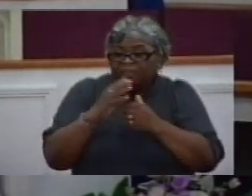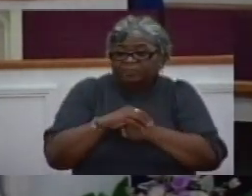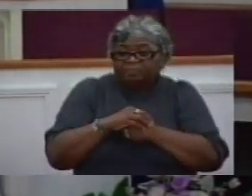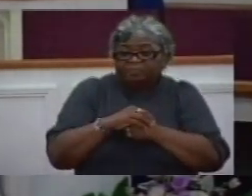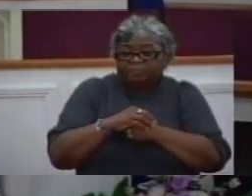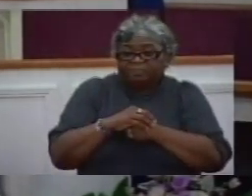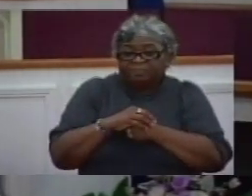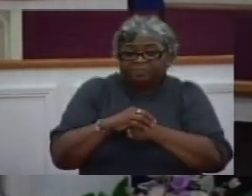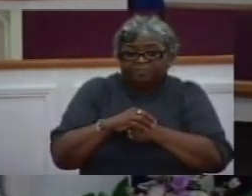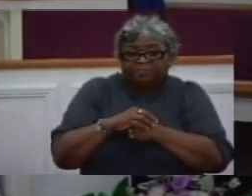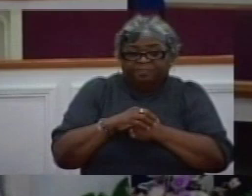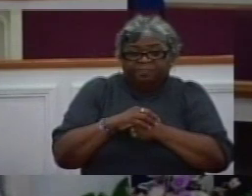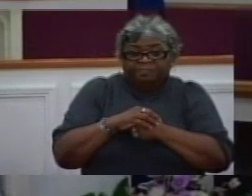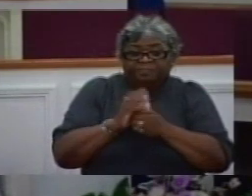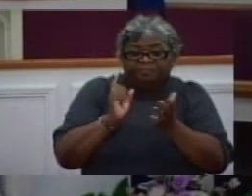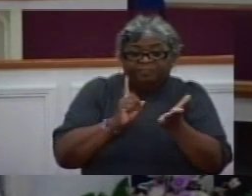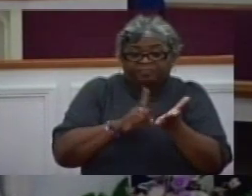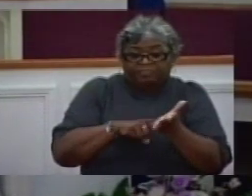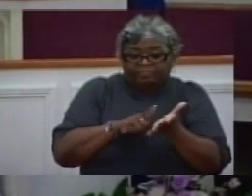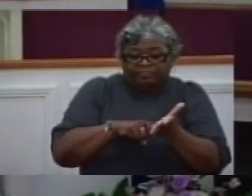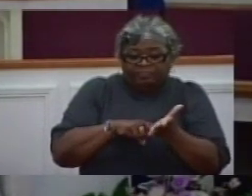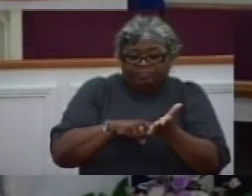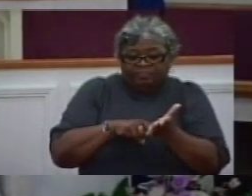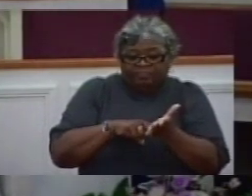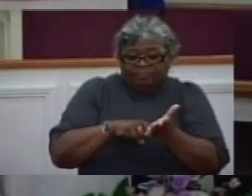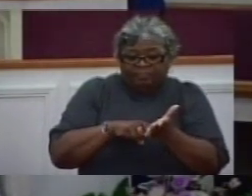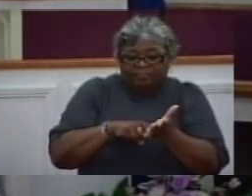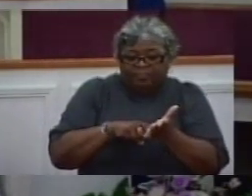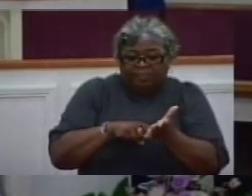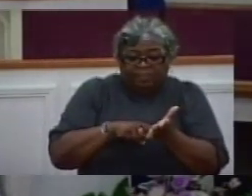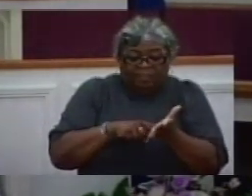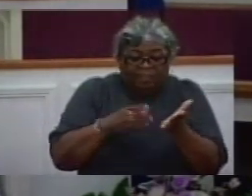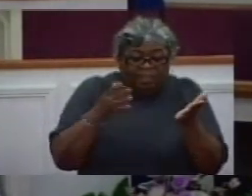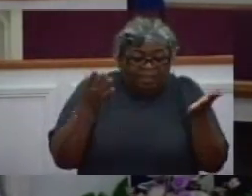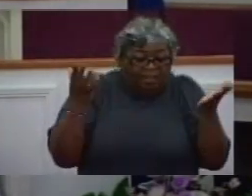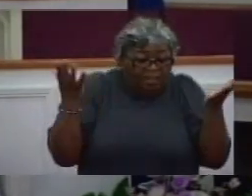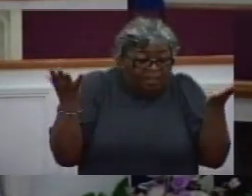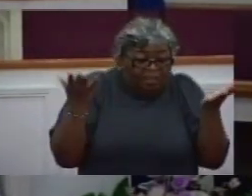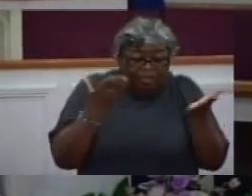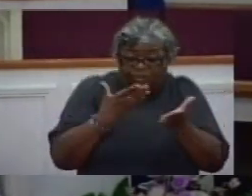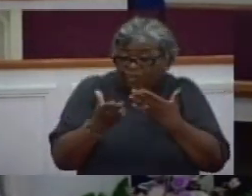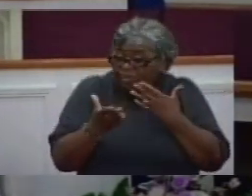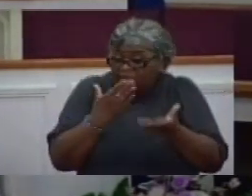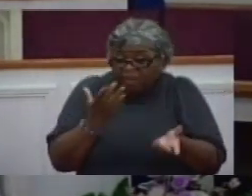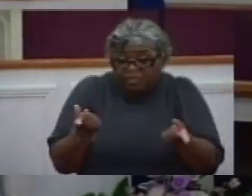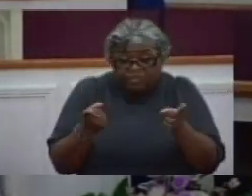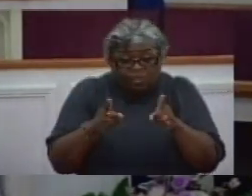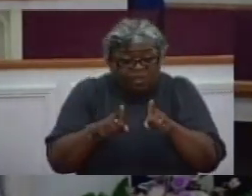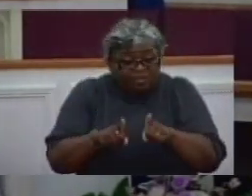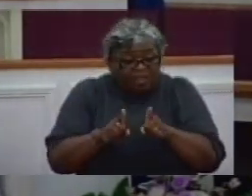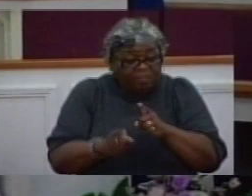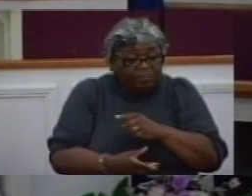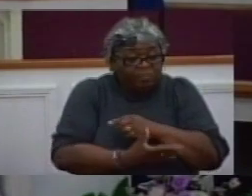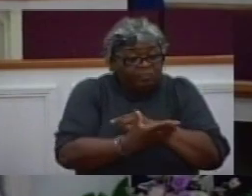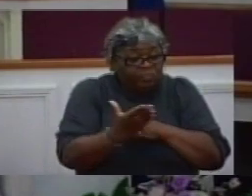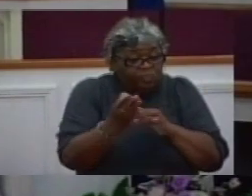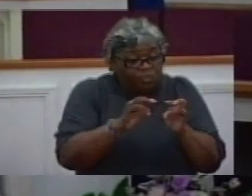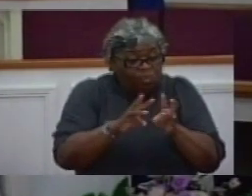seconds. Here's the beauty, is that irregardless of what comes your